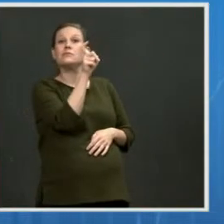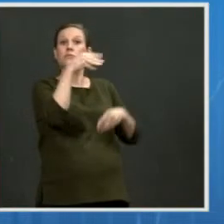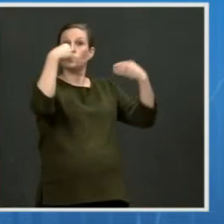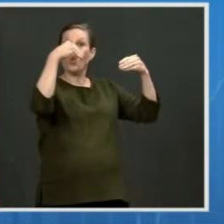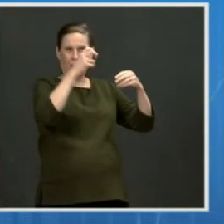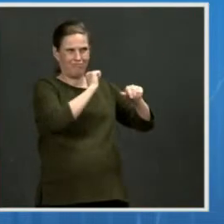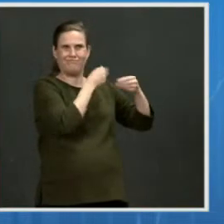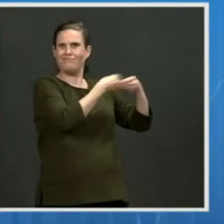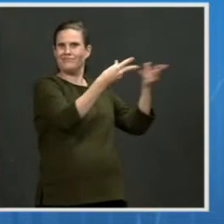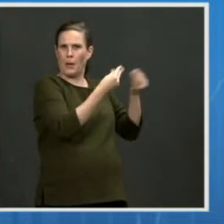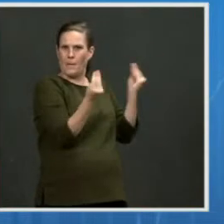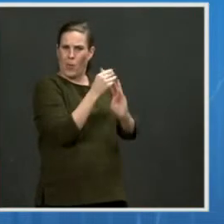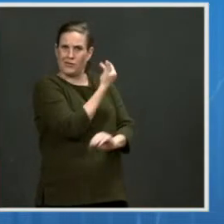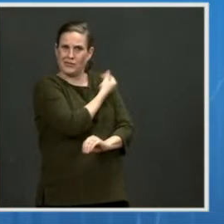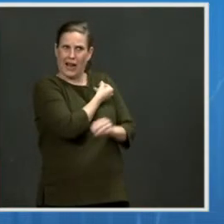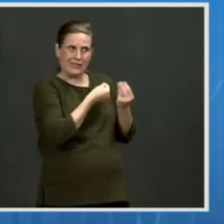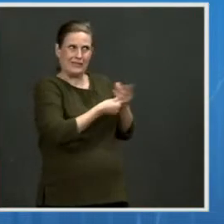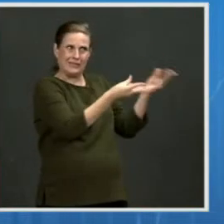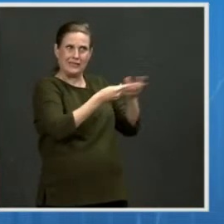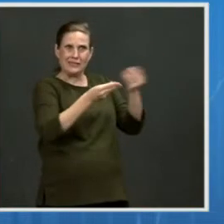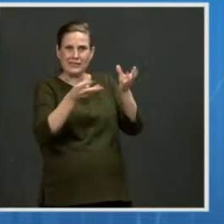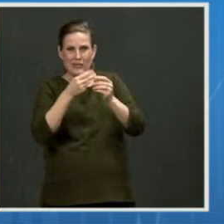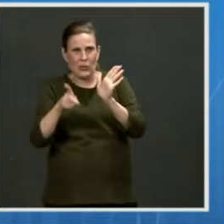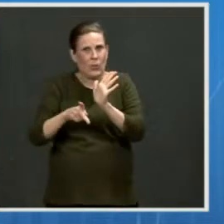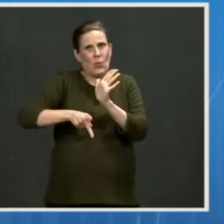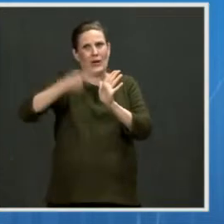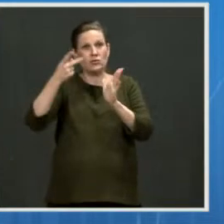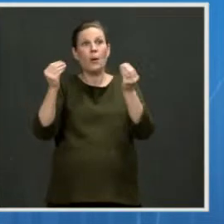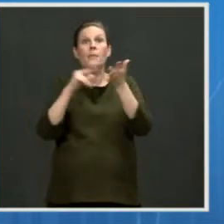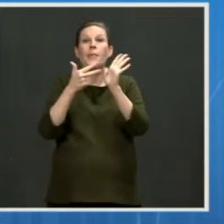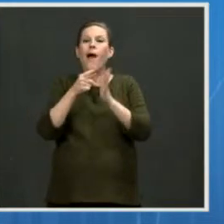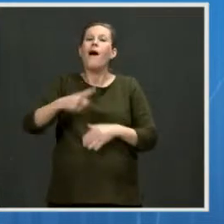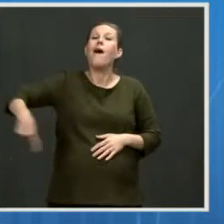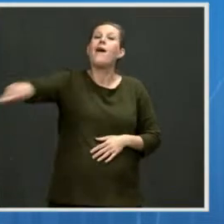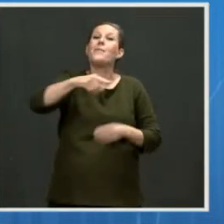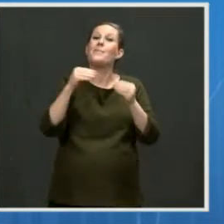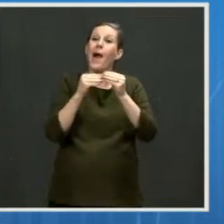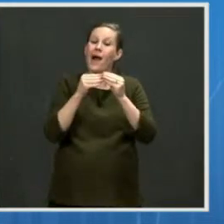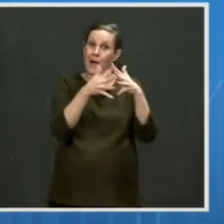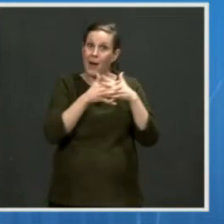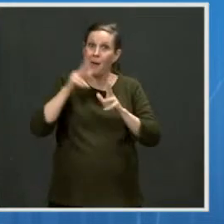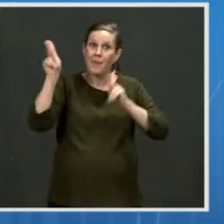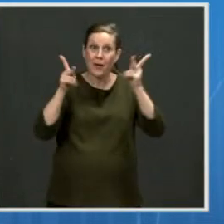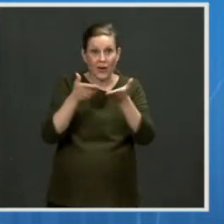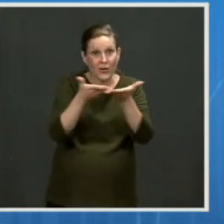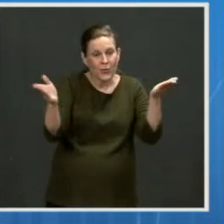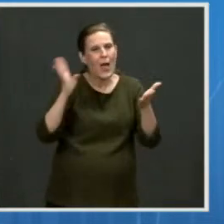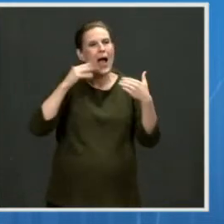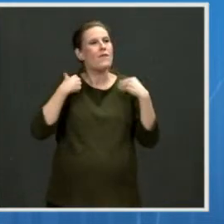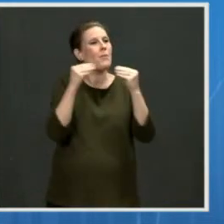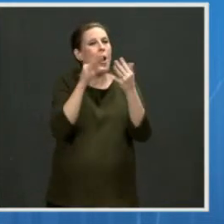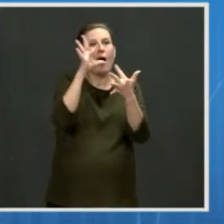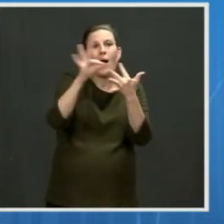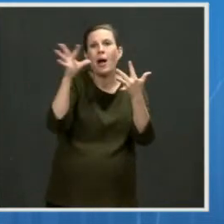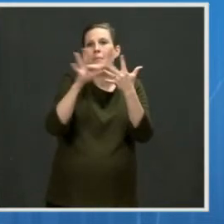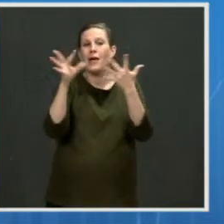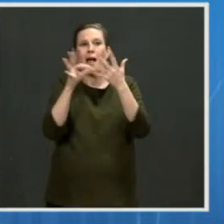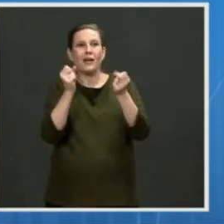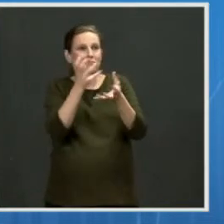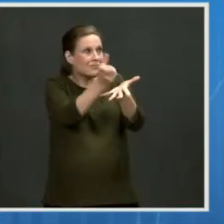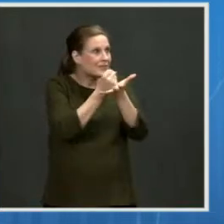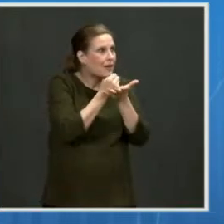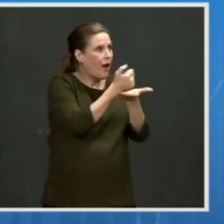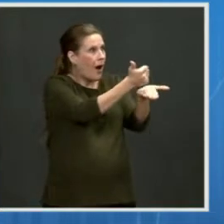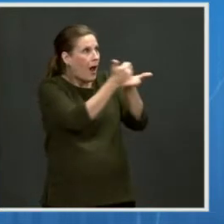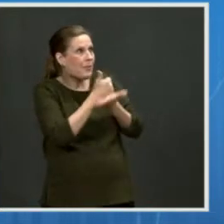More Americans will get more appointments in more convenient locations. The President also committed to opening at least 12 more federally